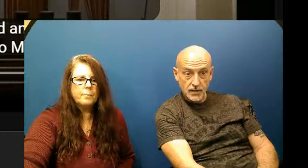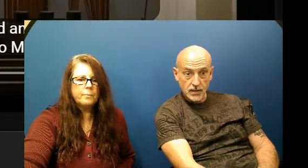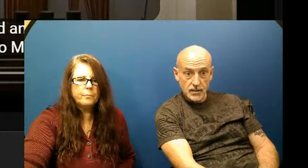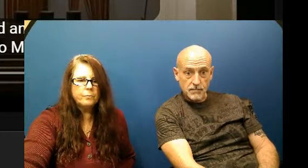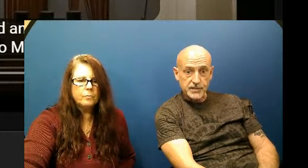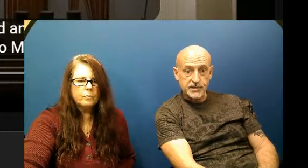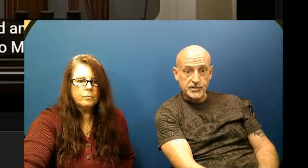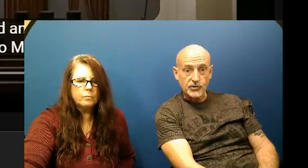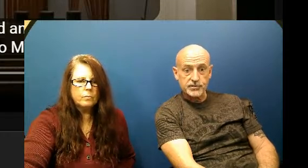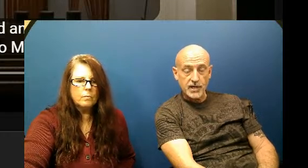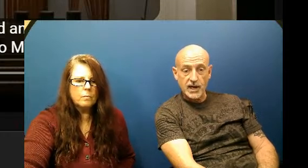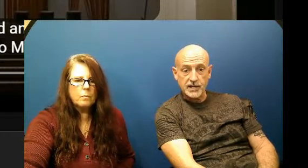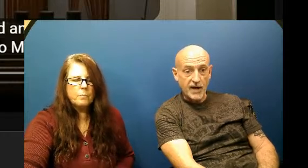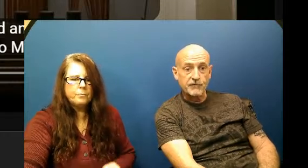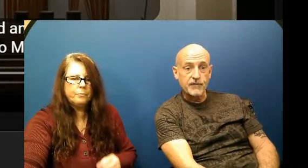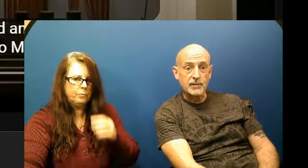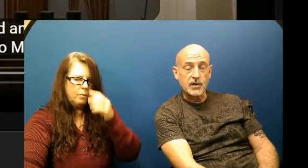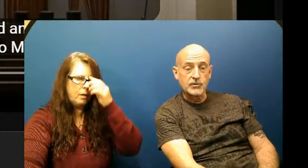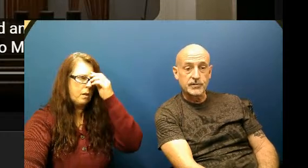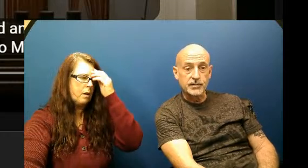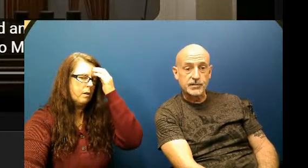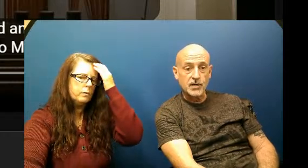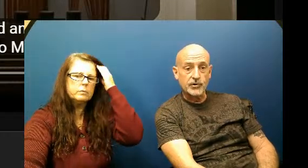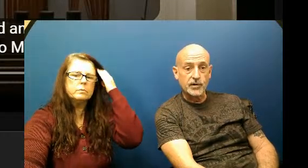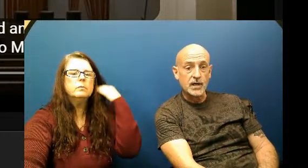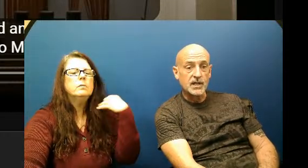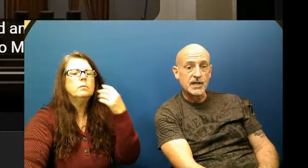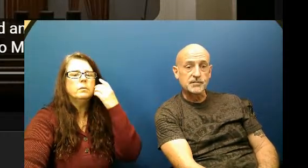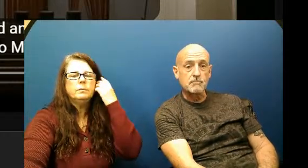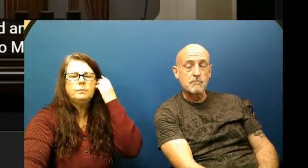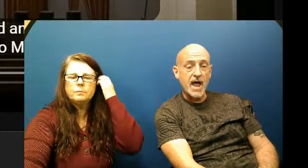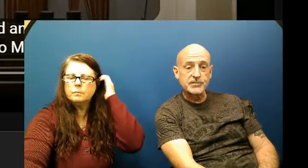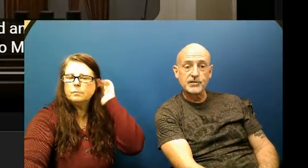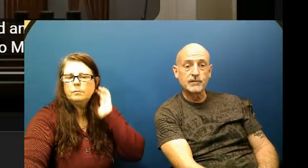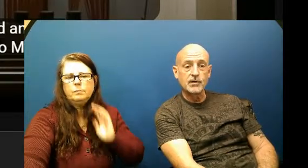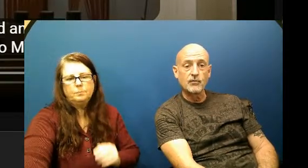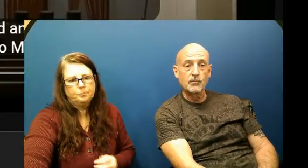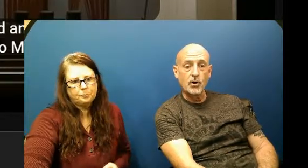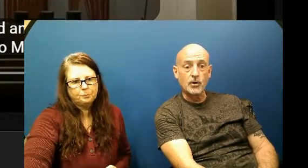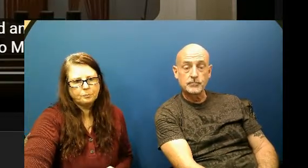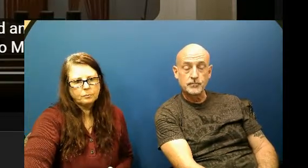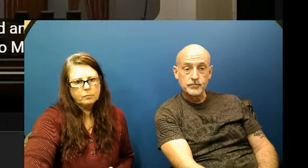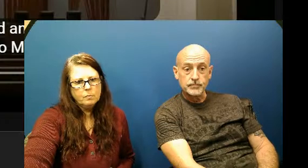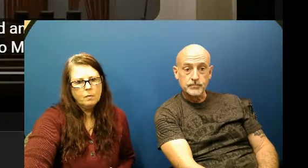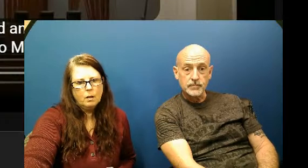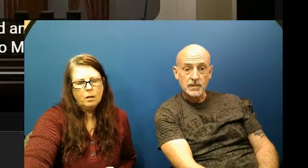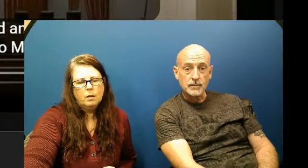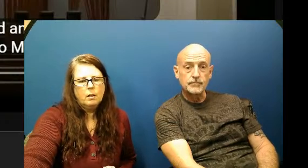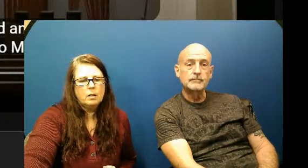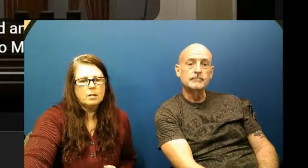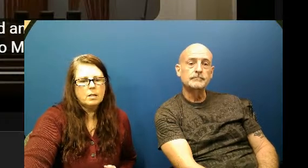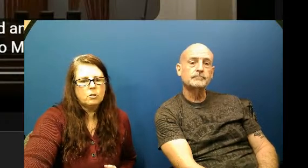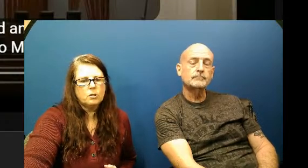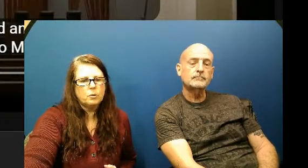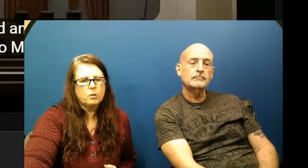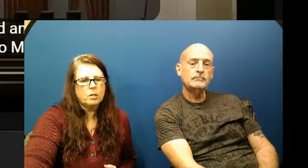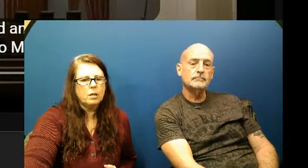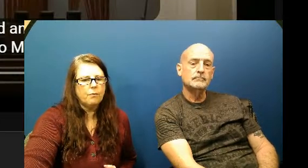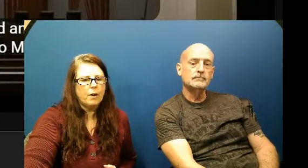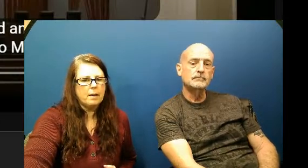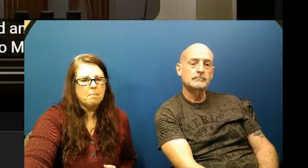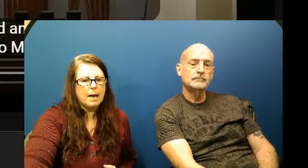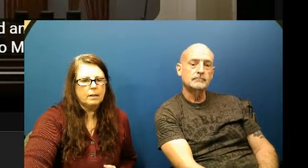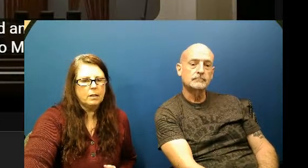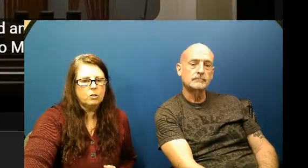that best interest and every family code in this country is massively overbroad. He says he just wishes